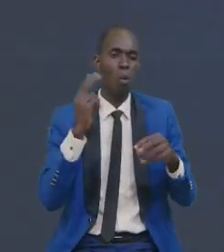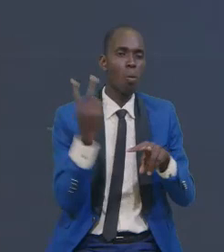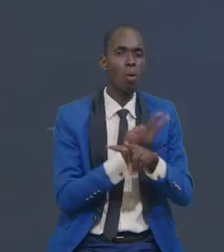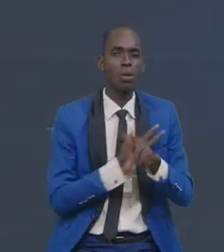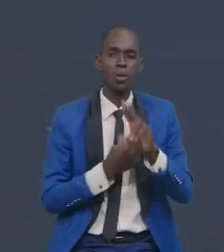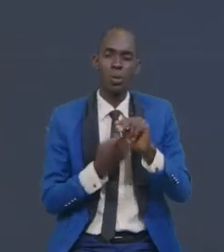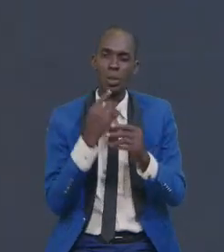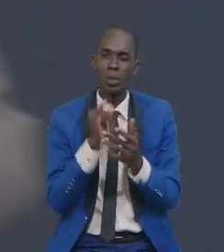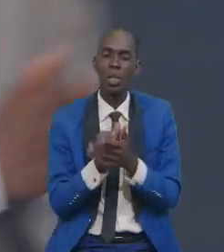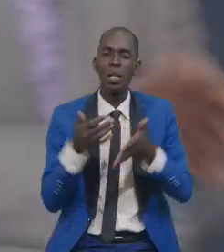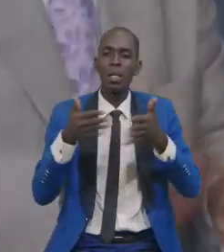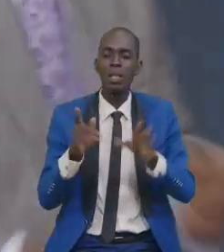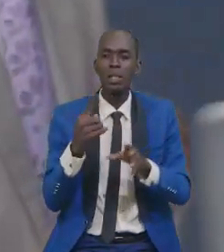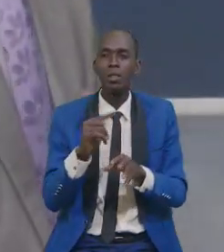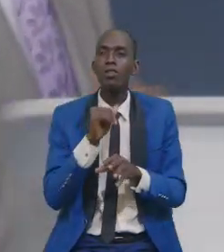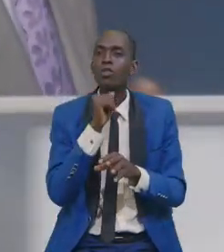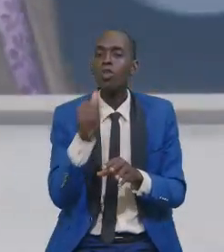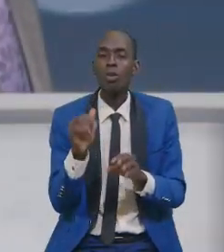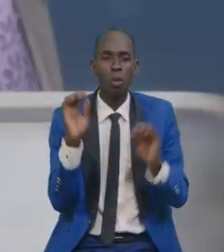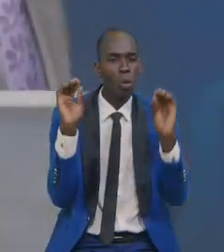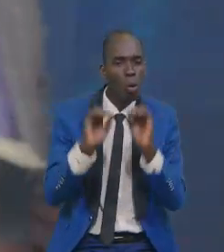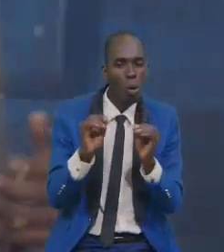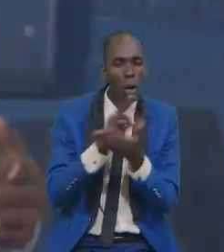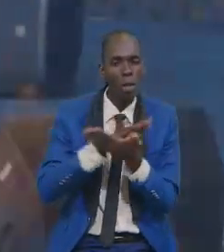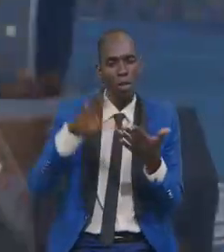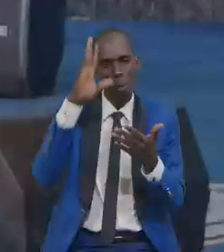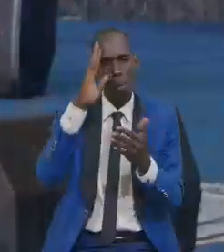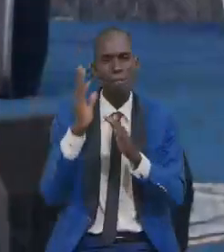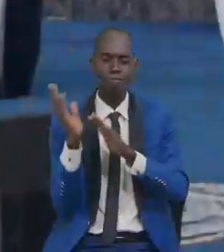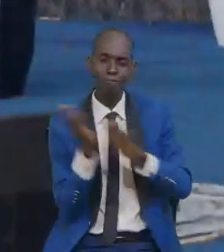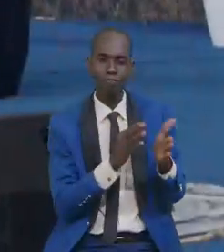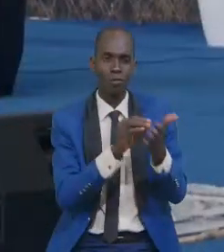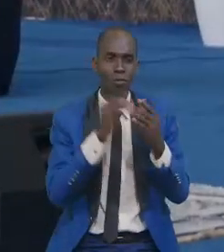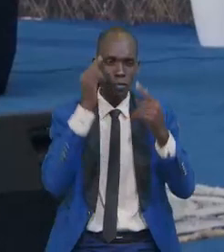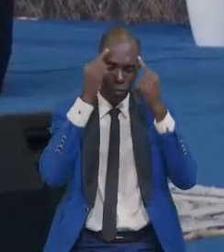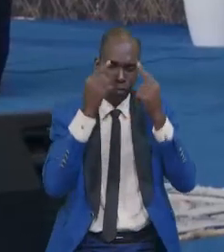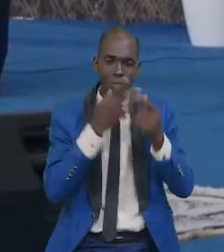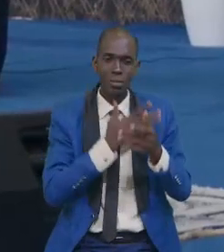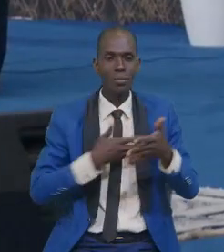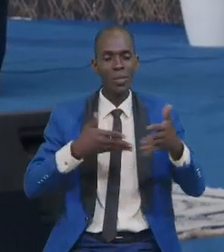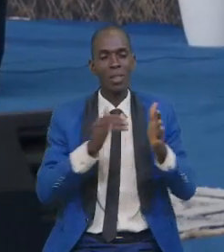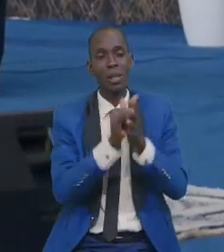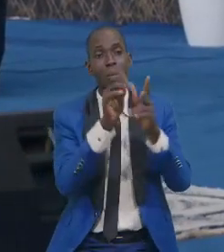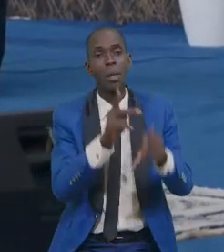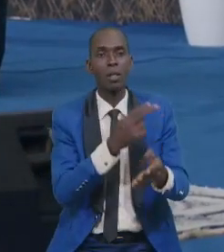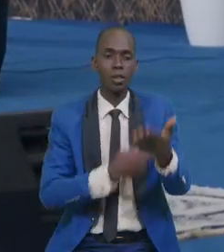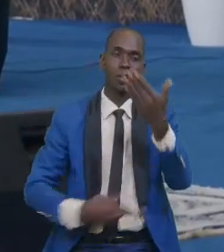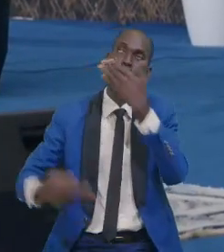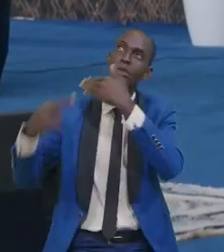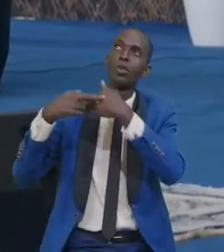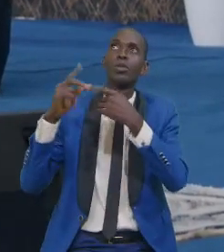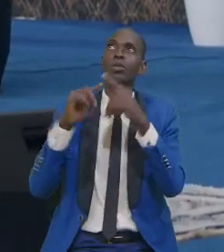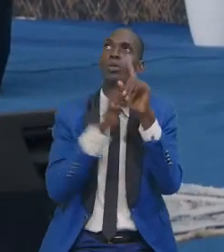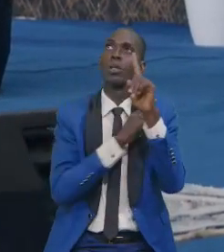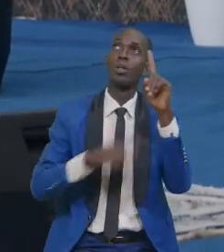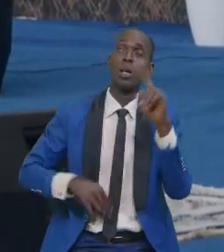man forsake his thoughts, and let him return unto the Lord, and he will